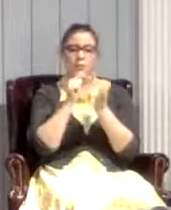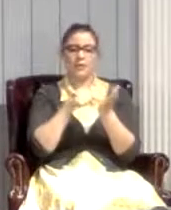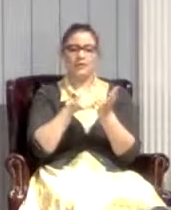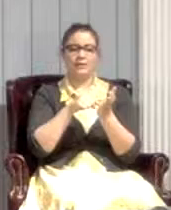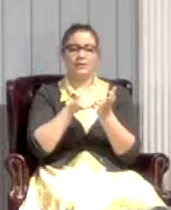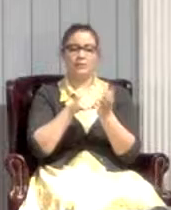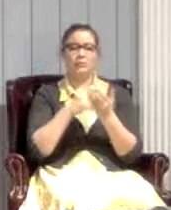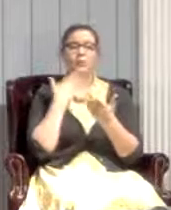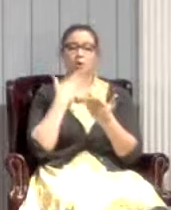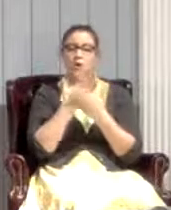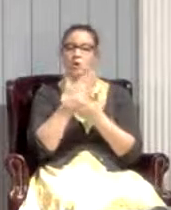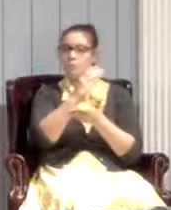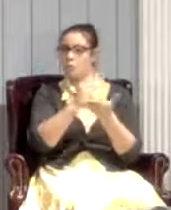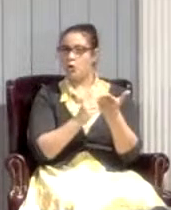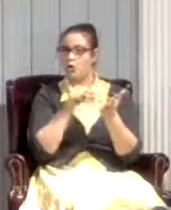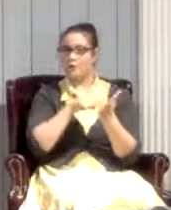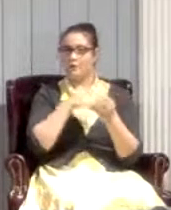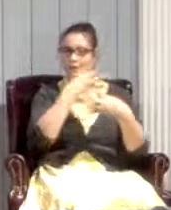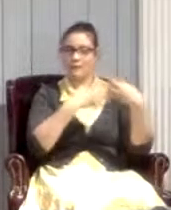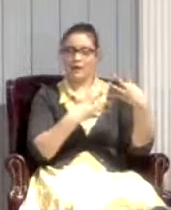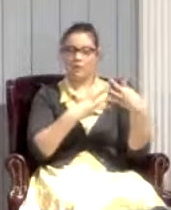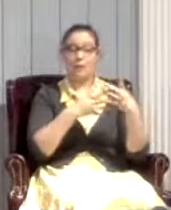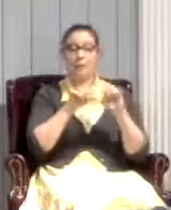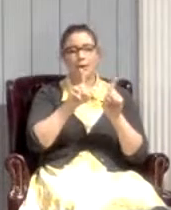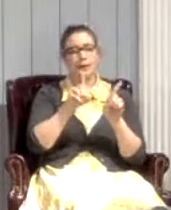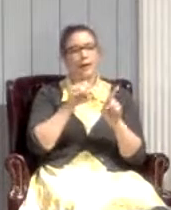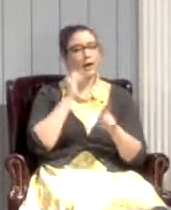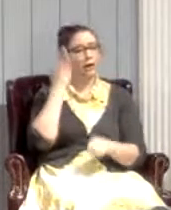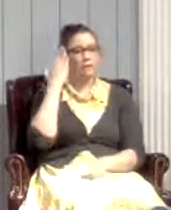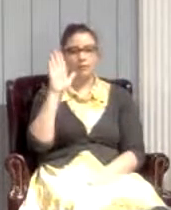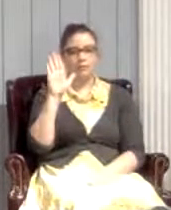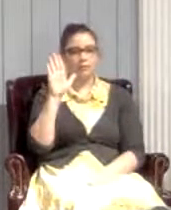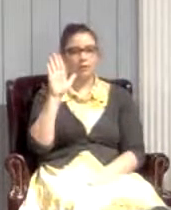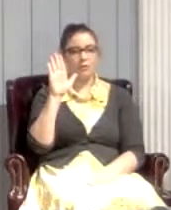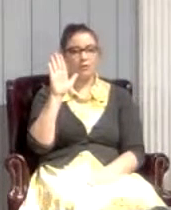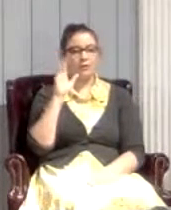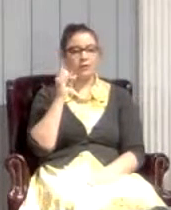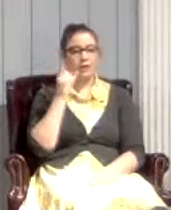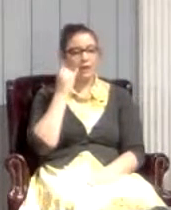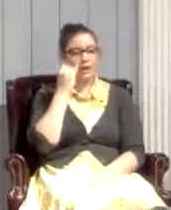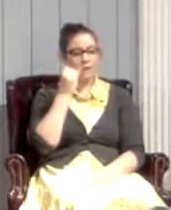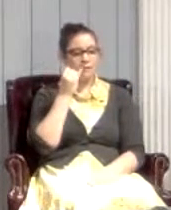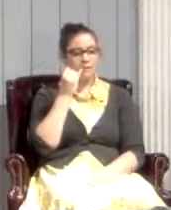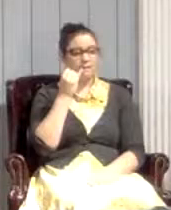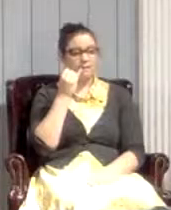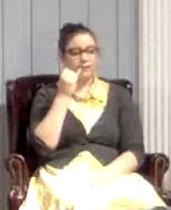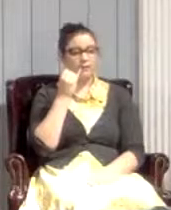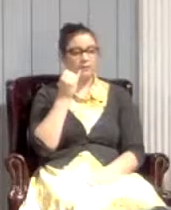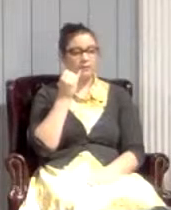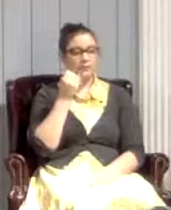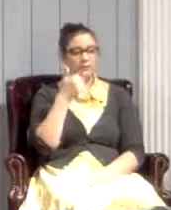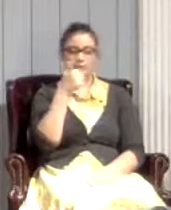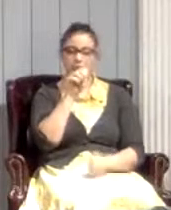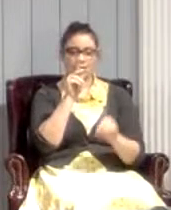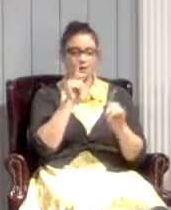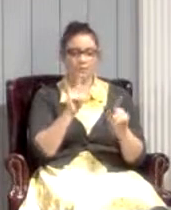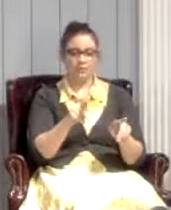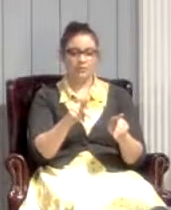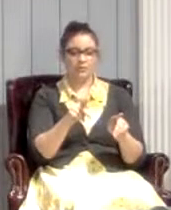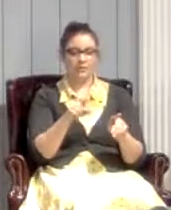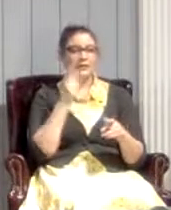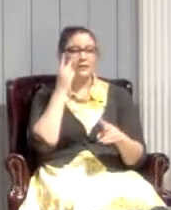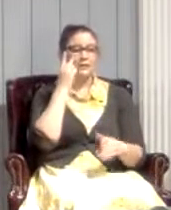portion, part of this passage, but I don't know that hardly anyone sees this verse